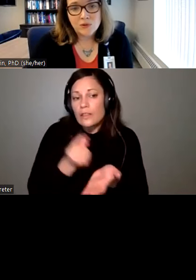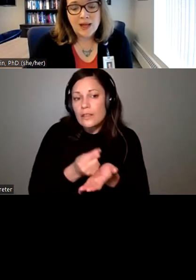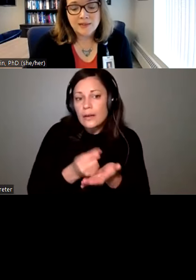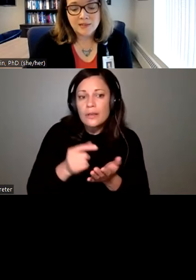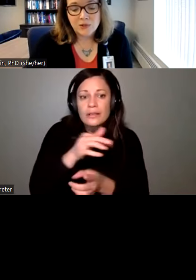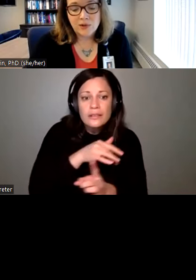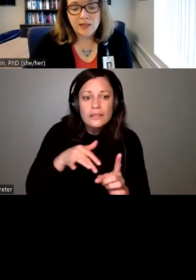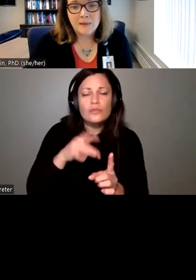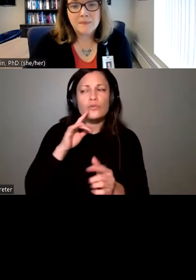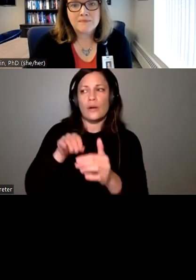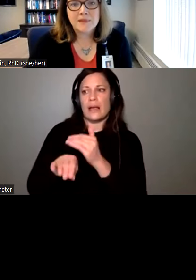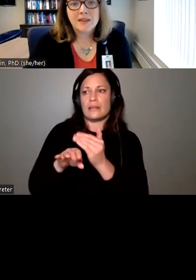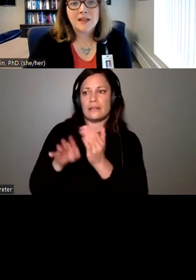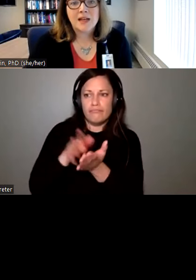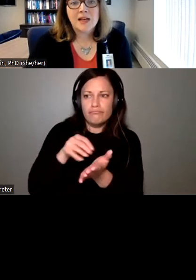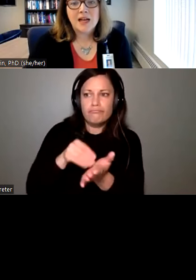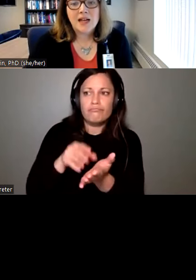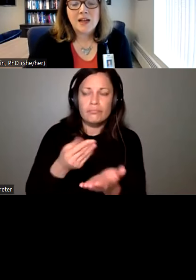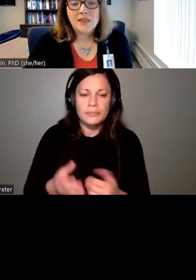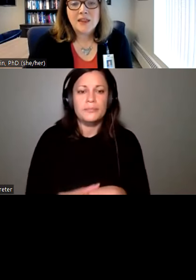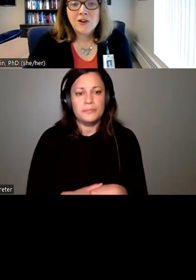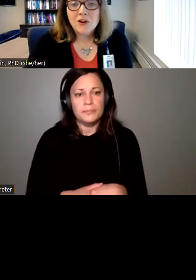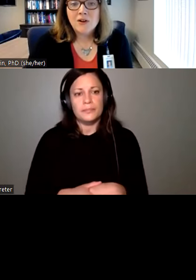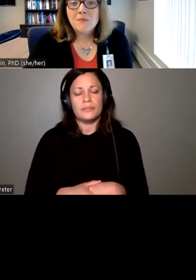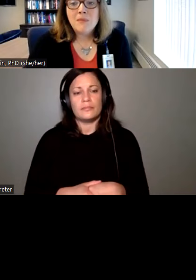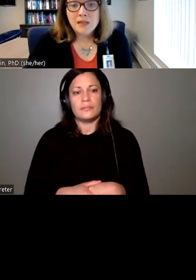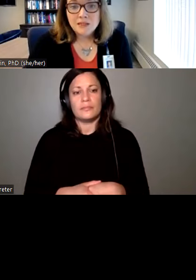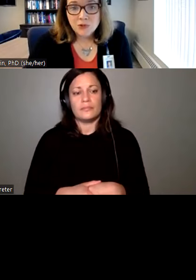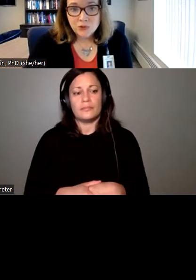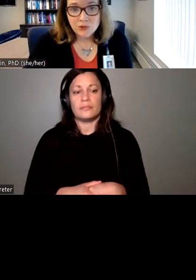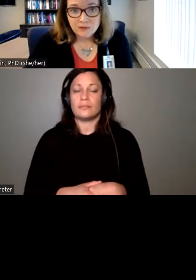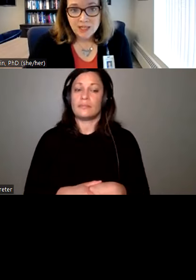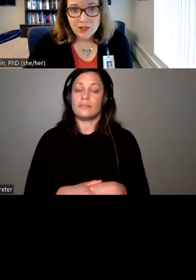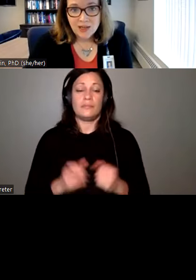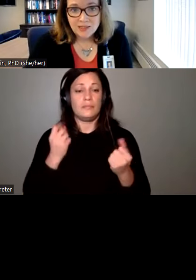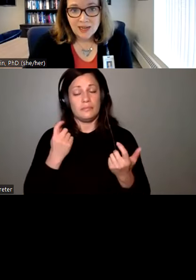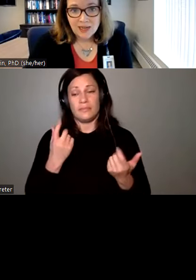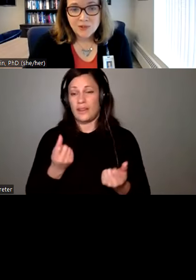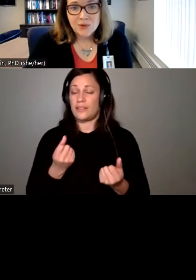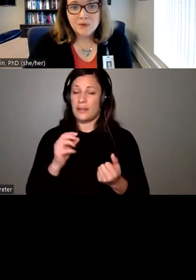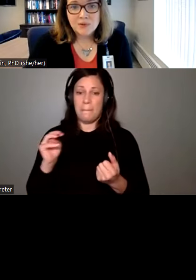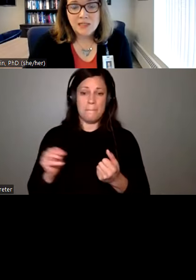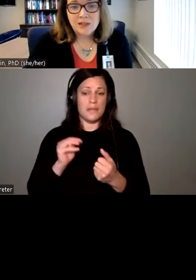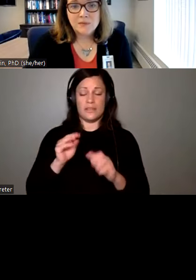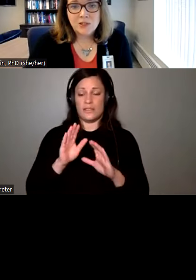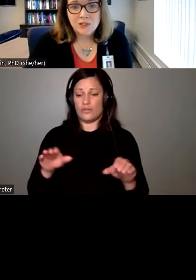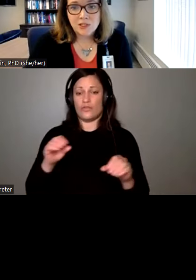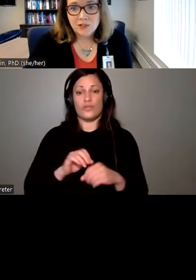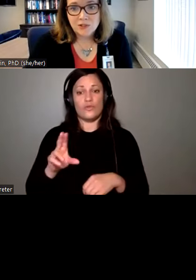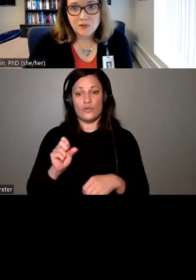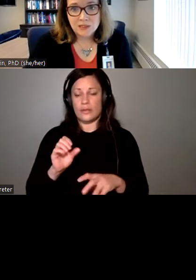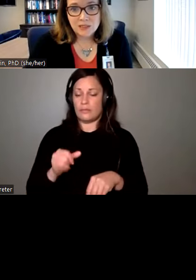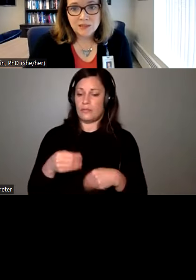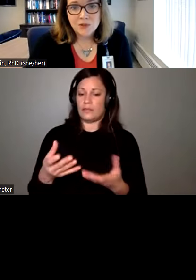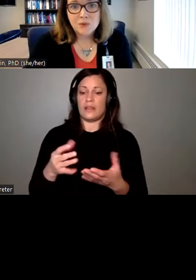to access the curriculum. There are millions of children in the United States who are receiving special